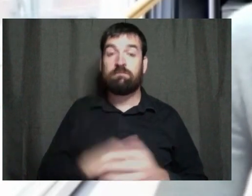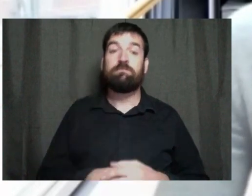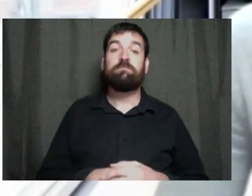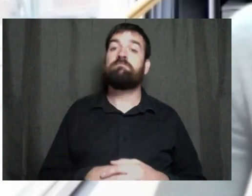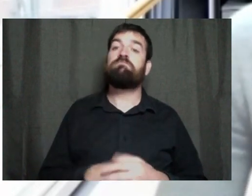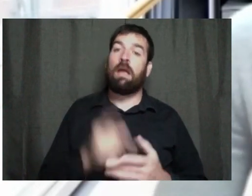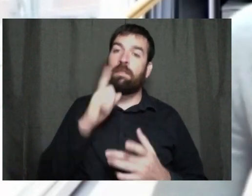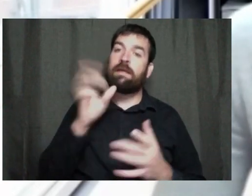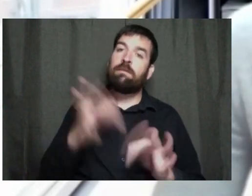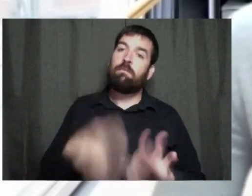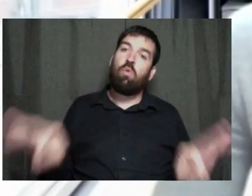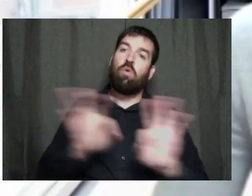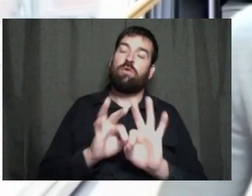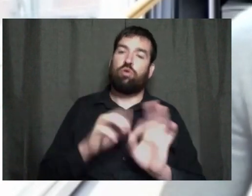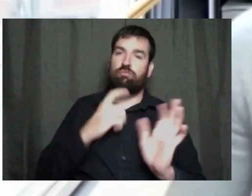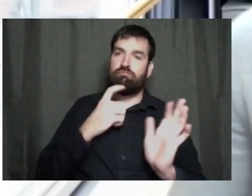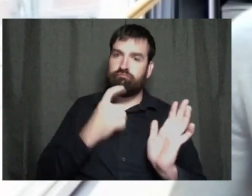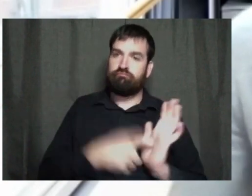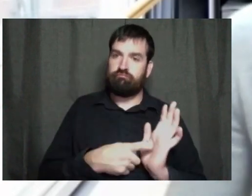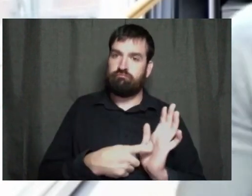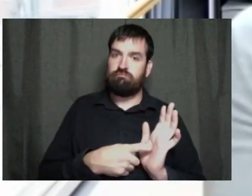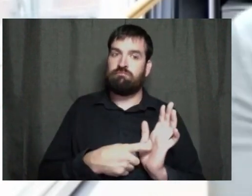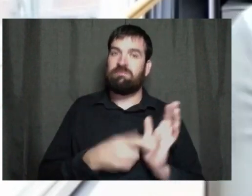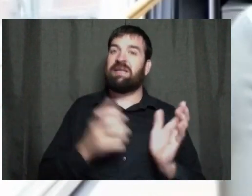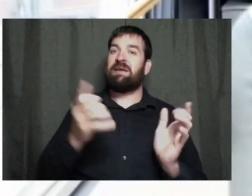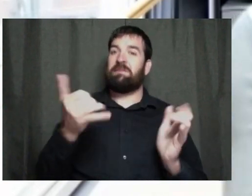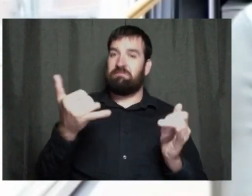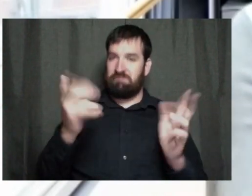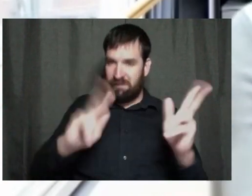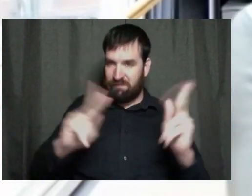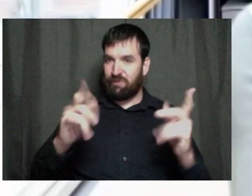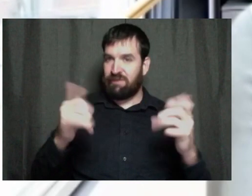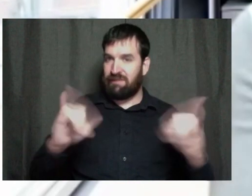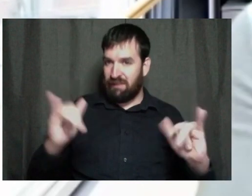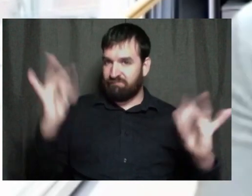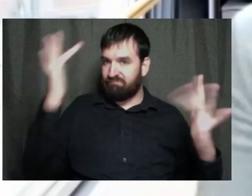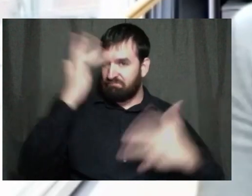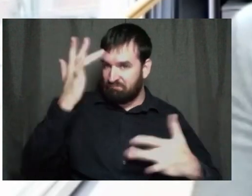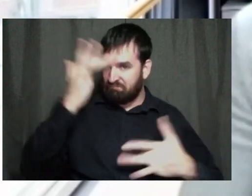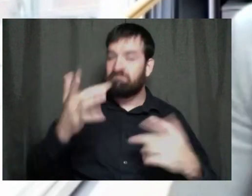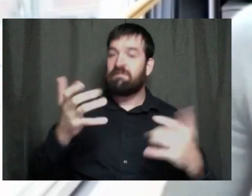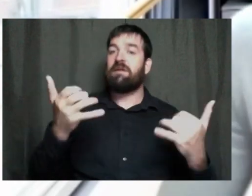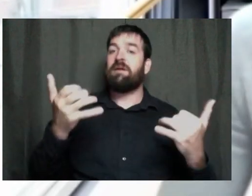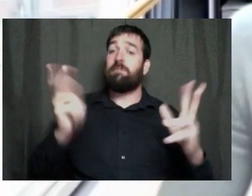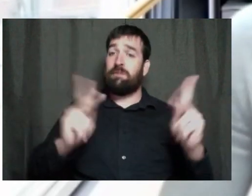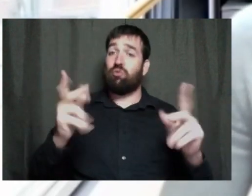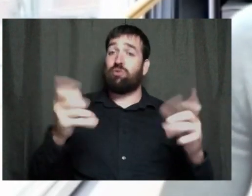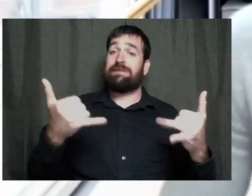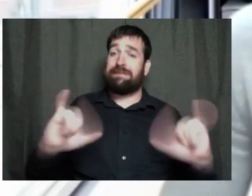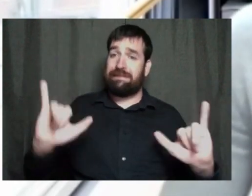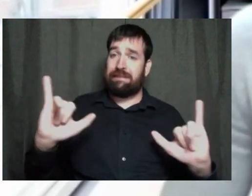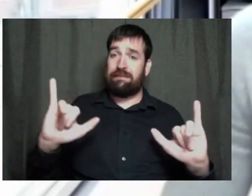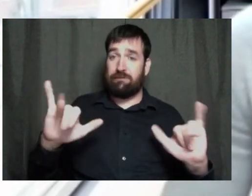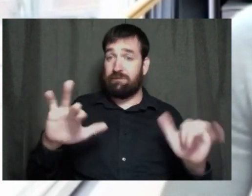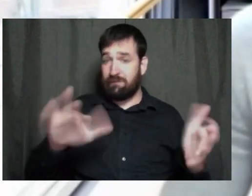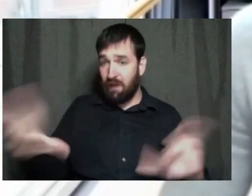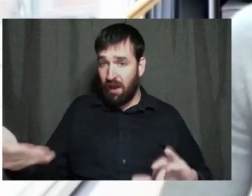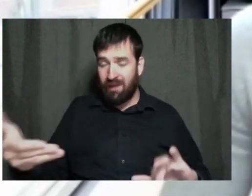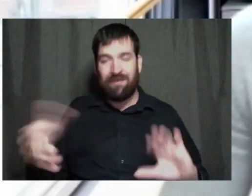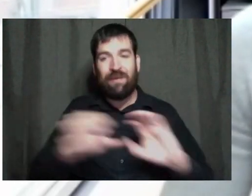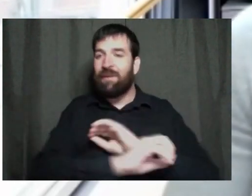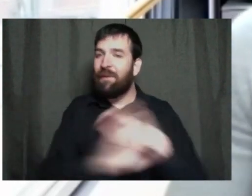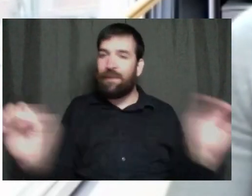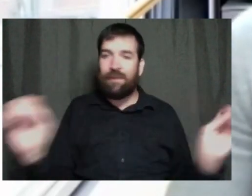to acknowledge that people still get sick, people still do die, and it has absolutely nothing to do with the